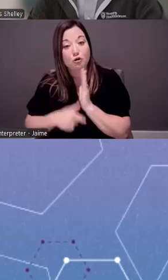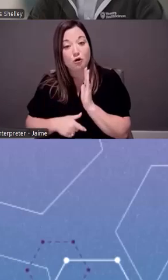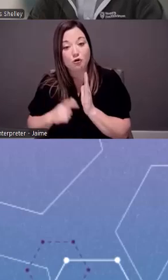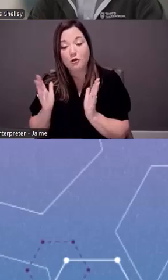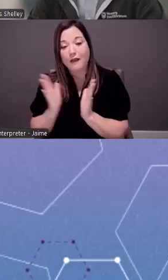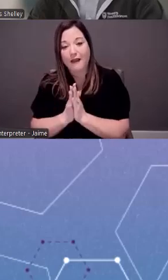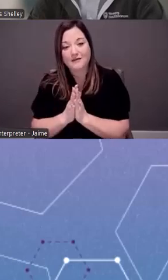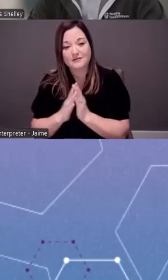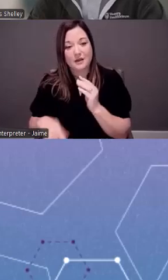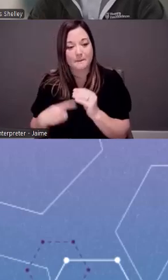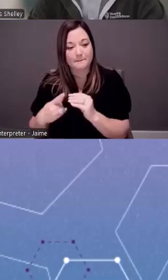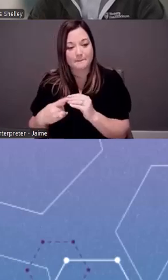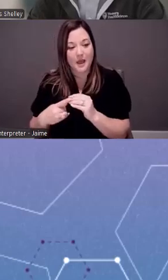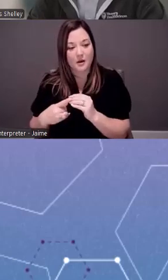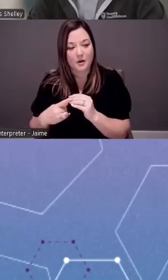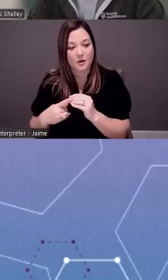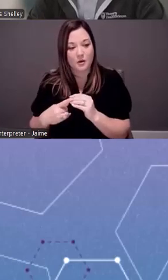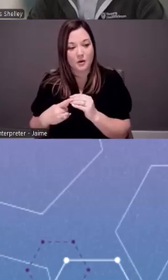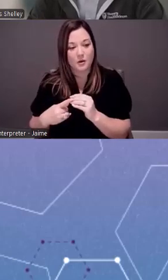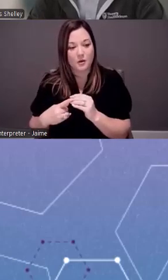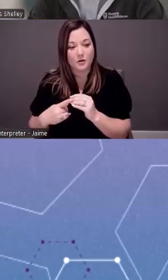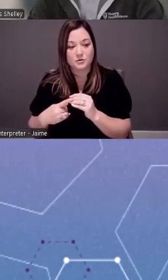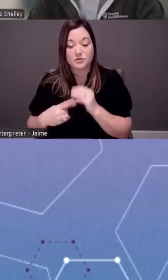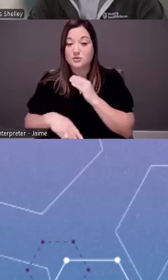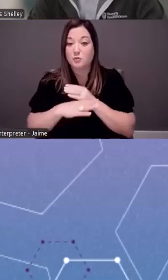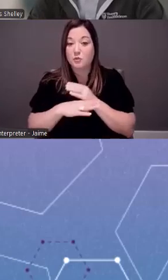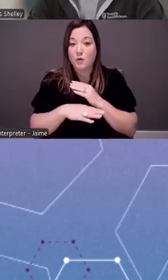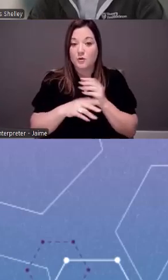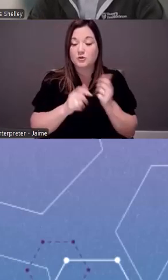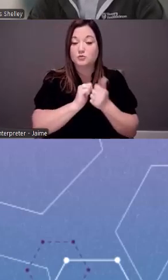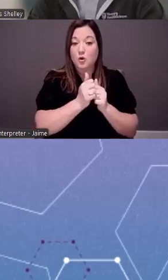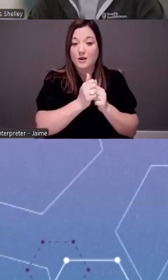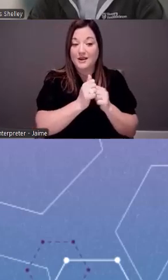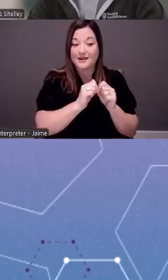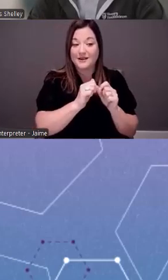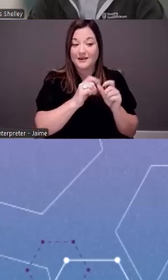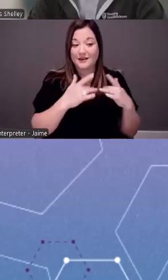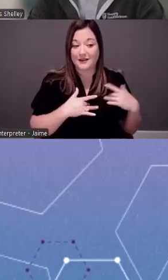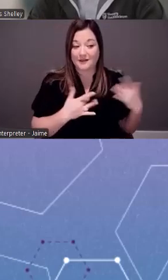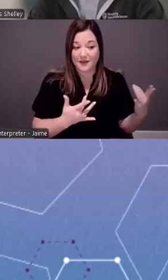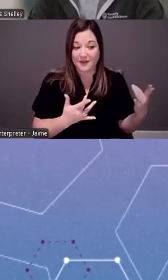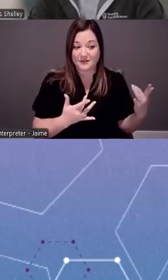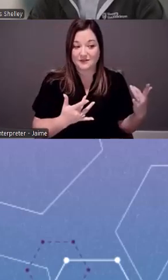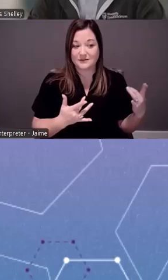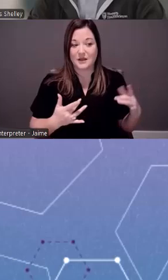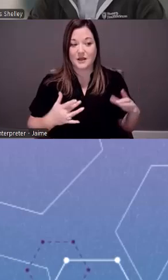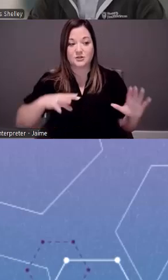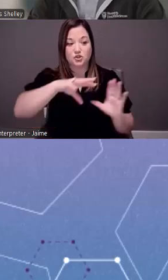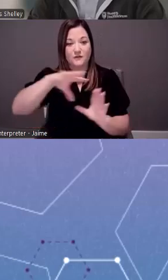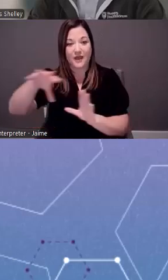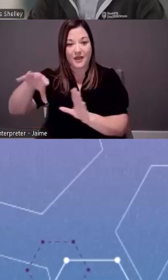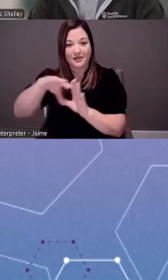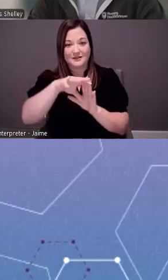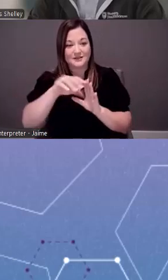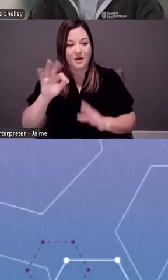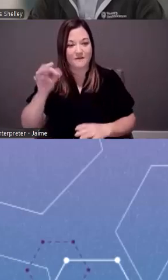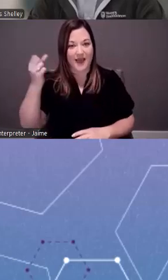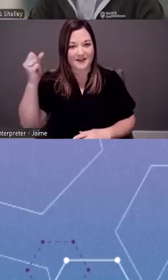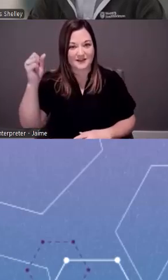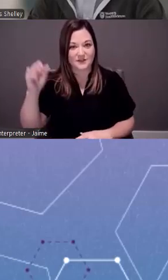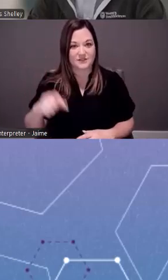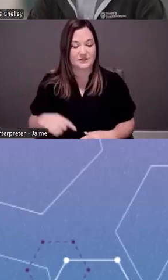question about what links a major sporting event's environmental goals with its surveillance of activists. And then